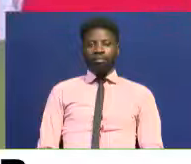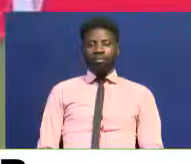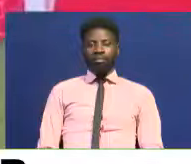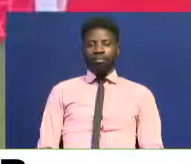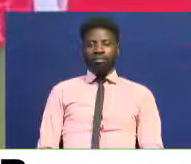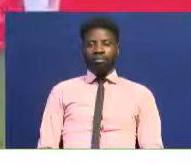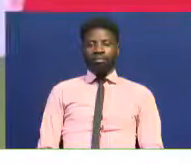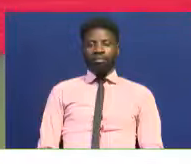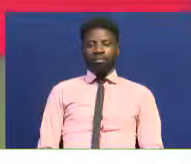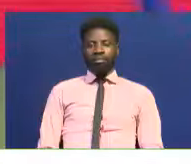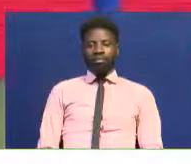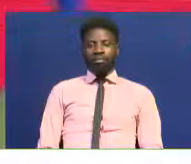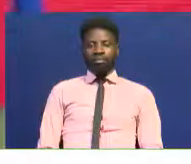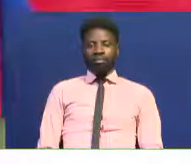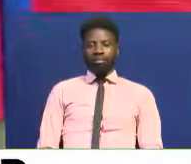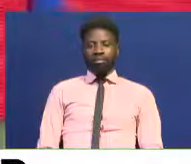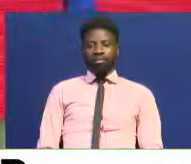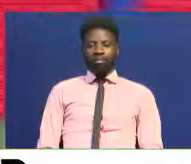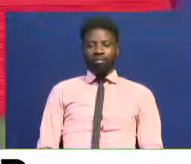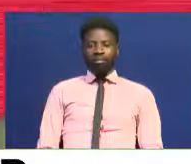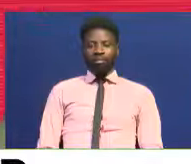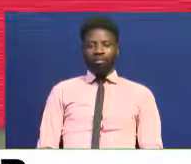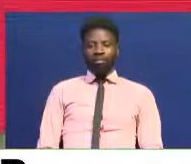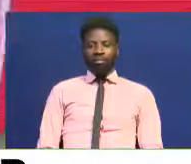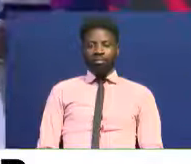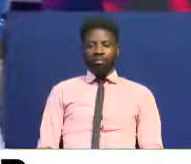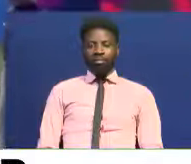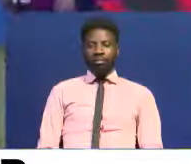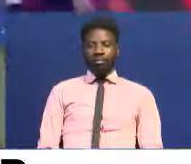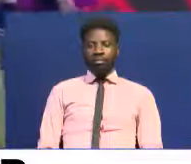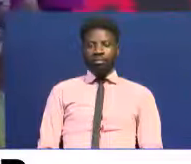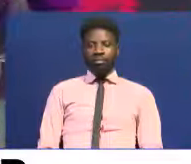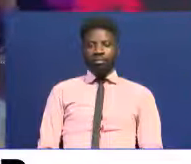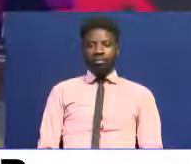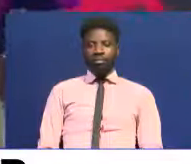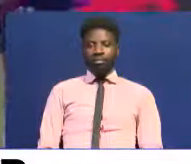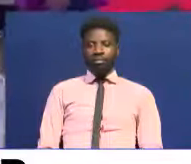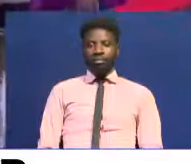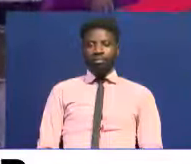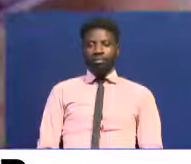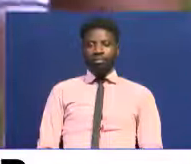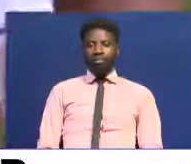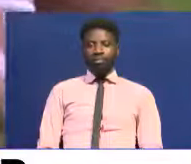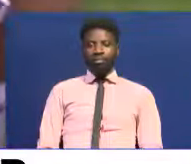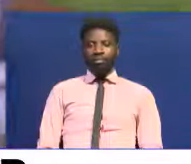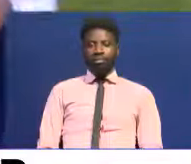It is finished.